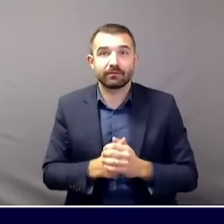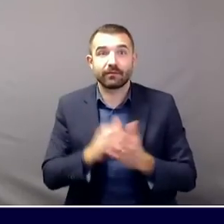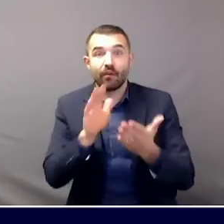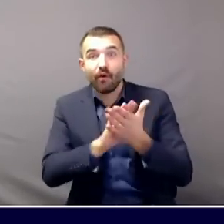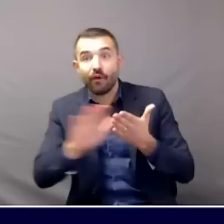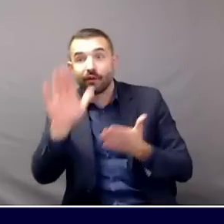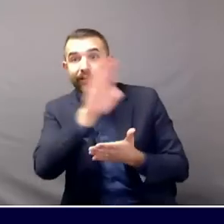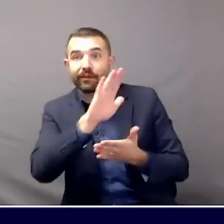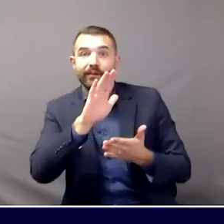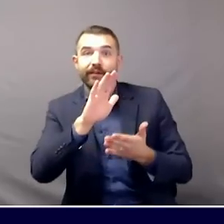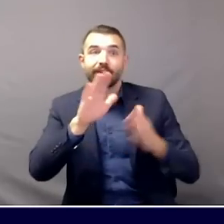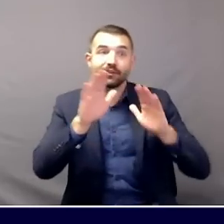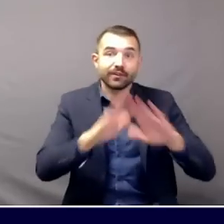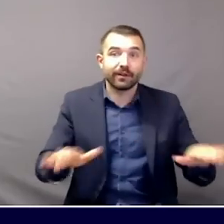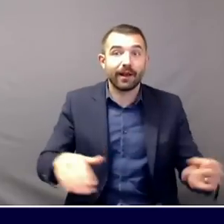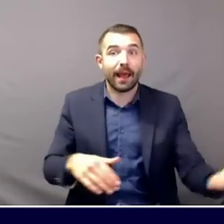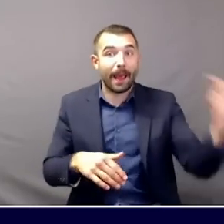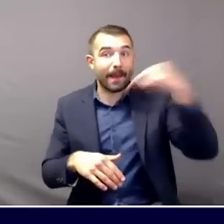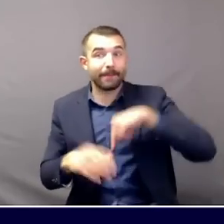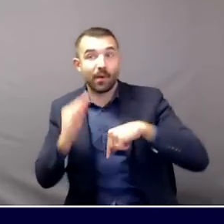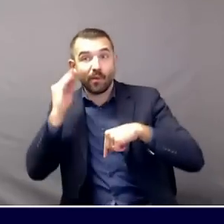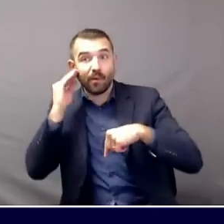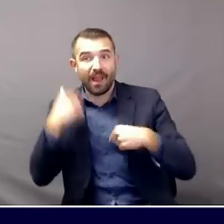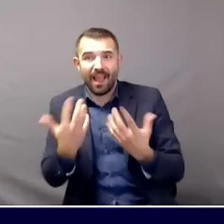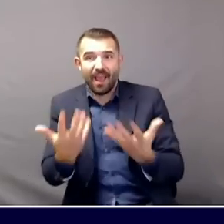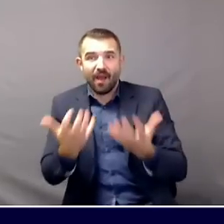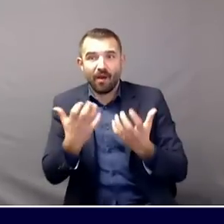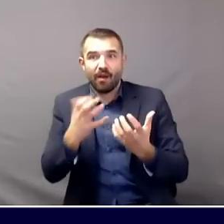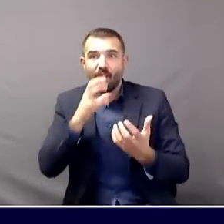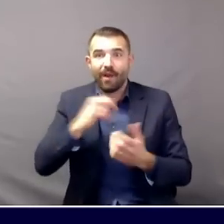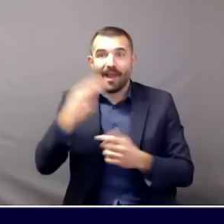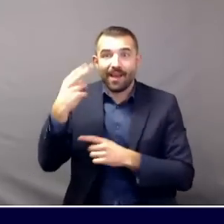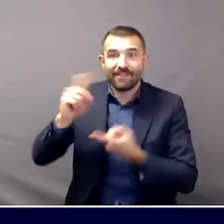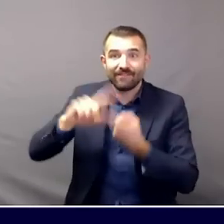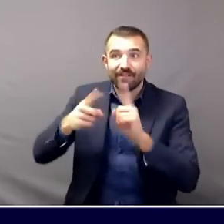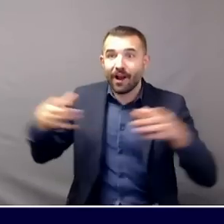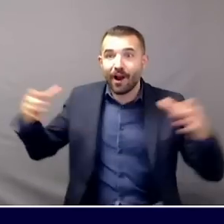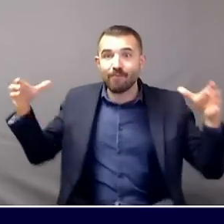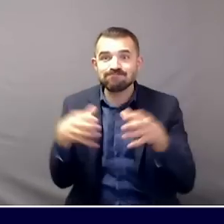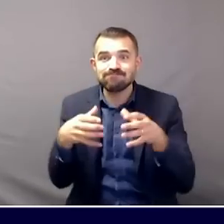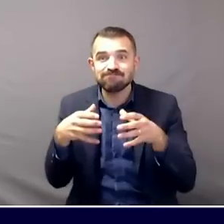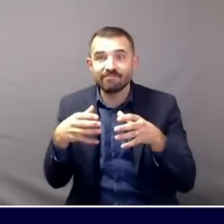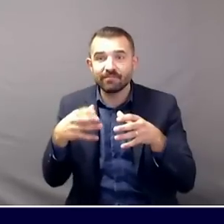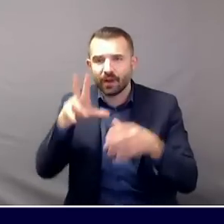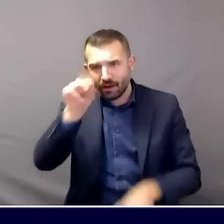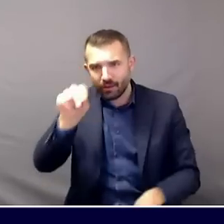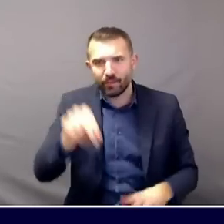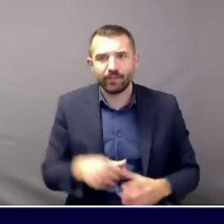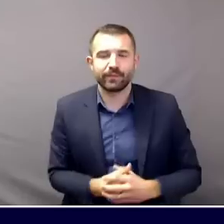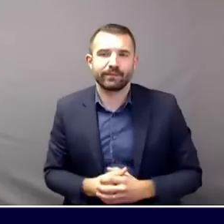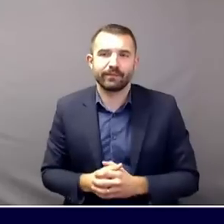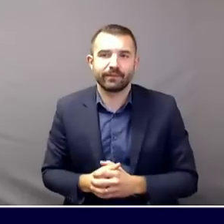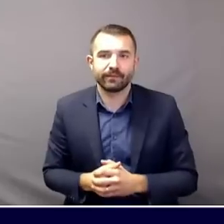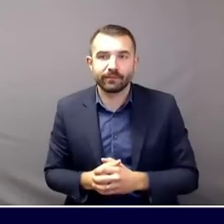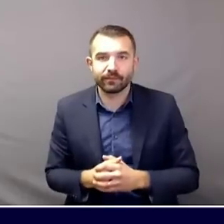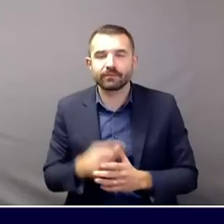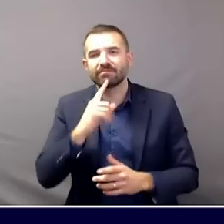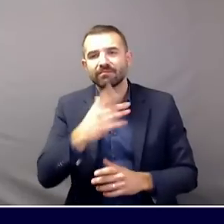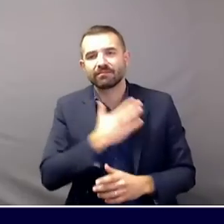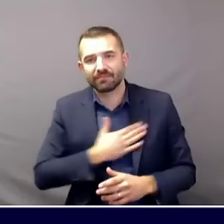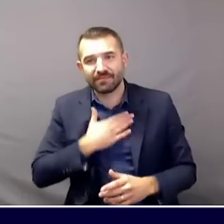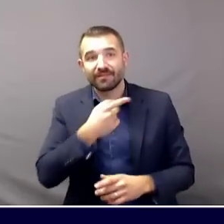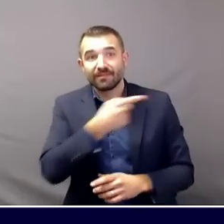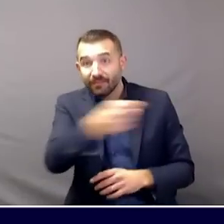school classmates, think again. Tell them no. Tell them no. Listen to the